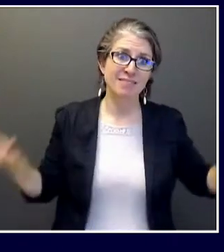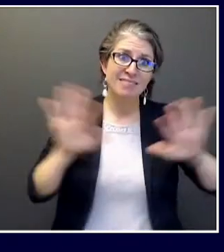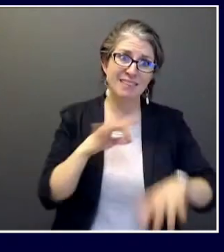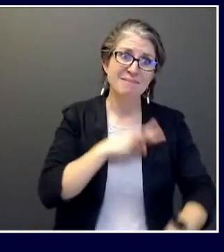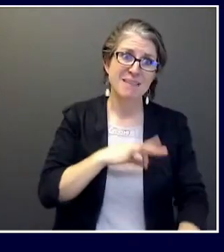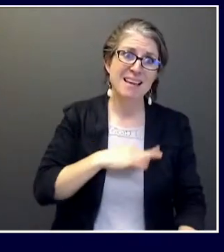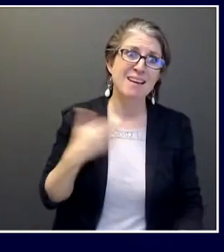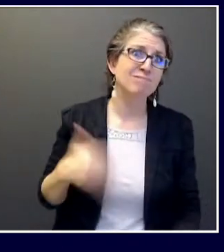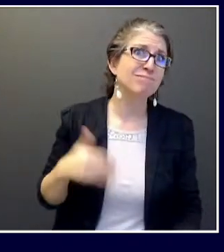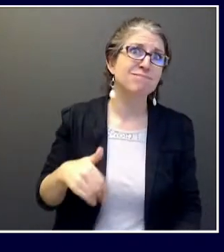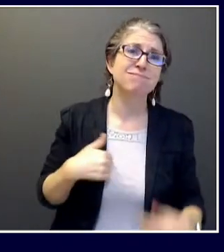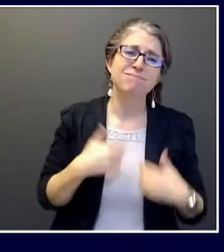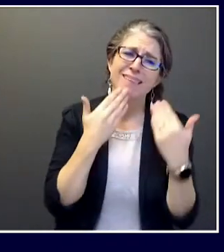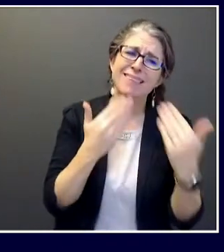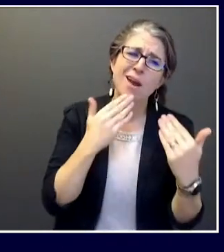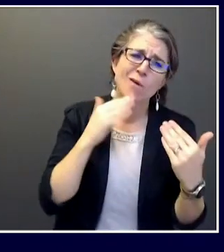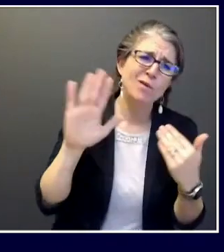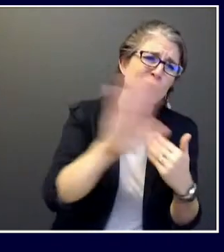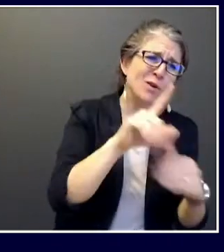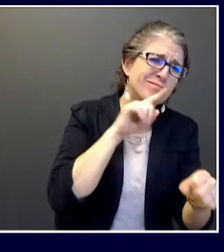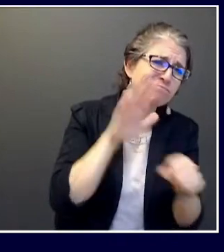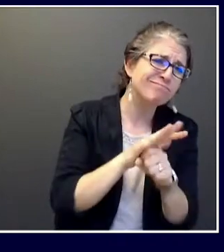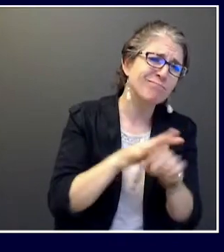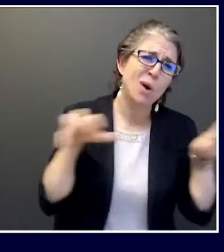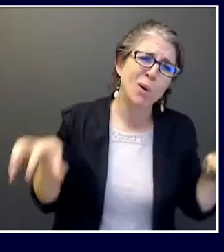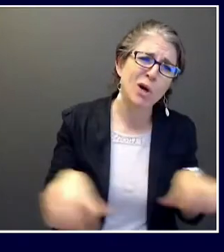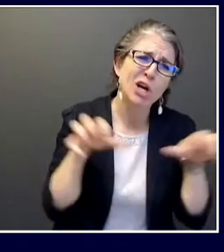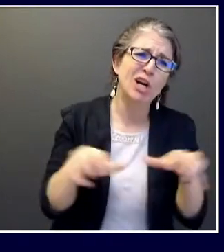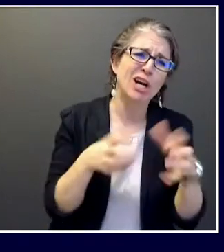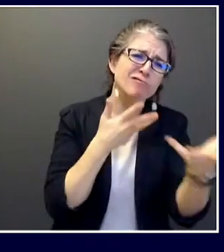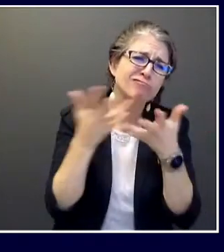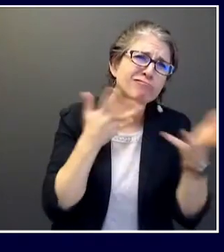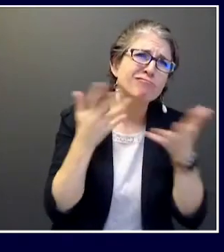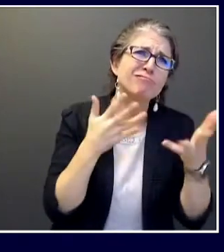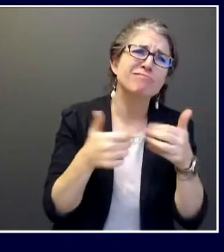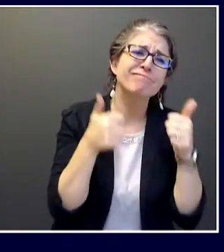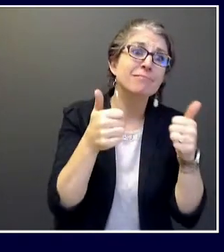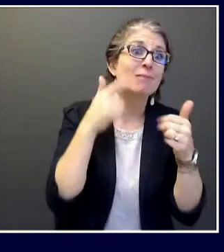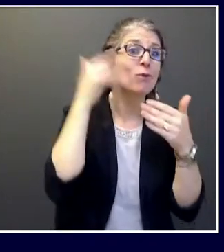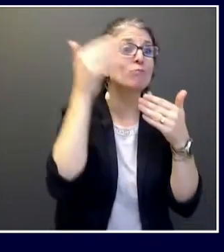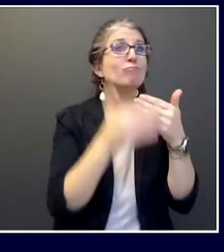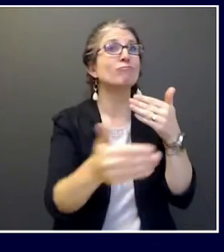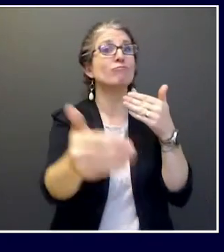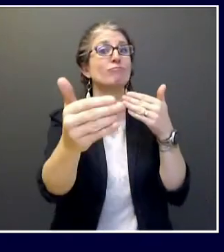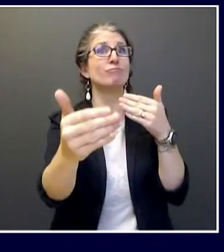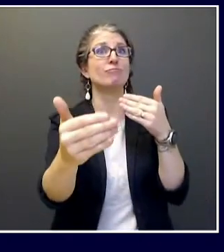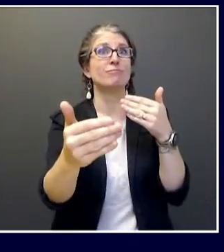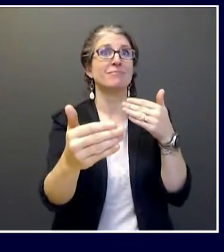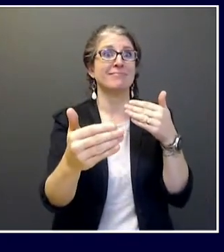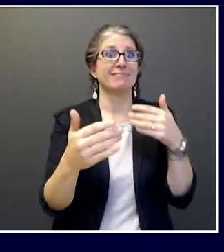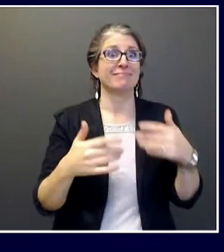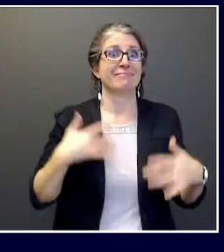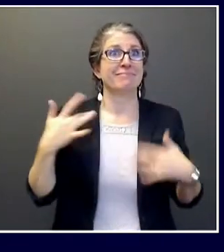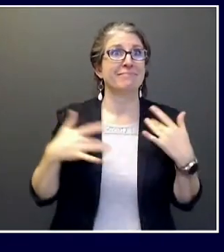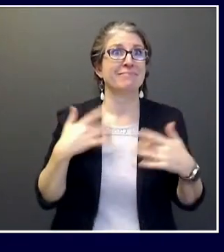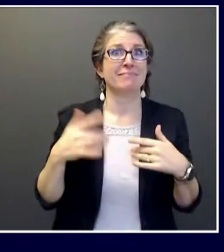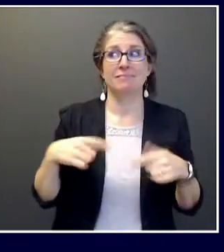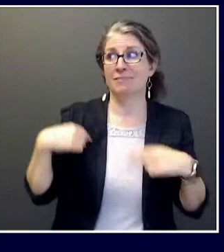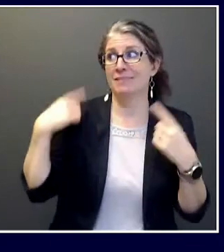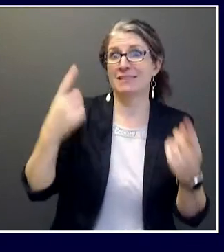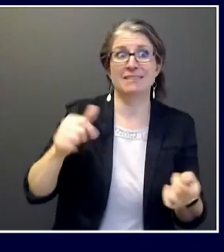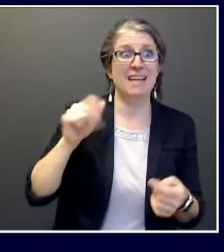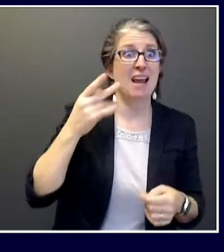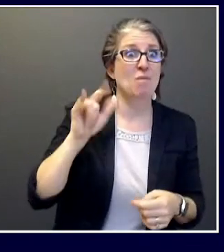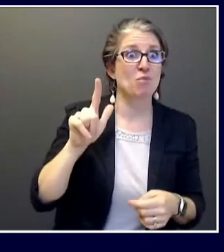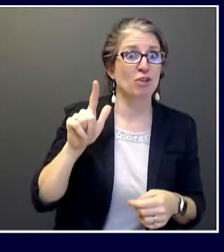we look forward to this next potentially exciting phase where we get to, for the first time since April, extend eligibility for